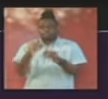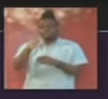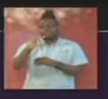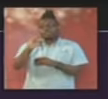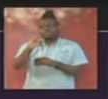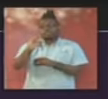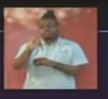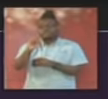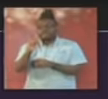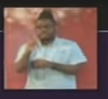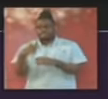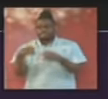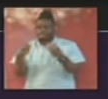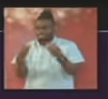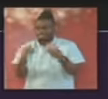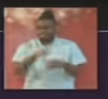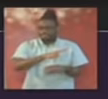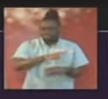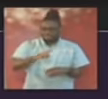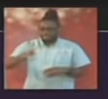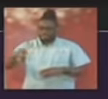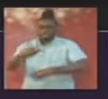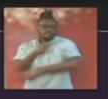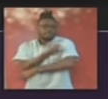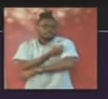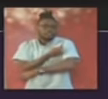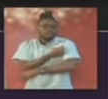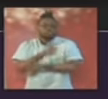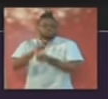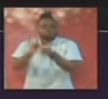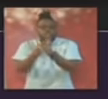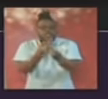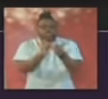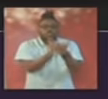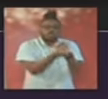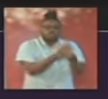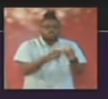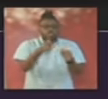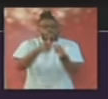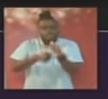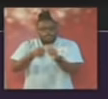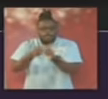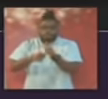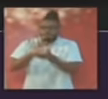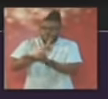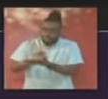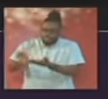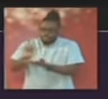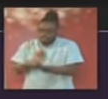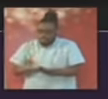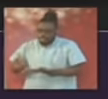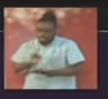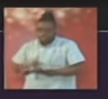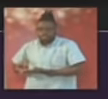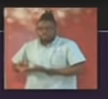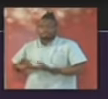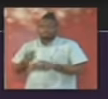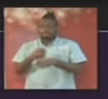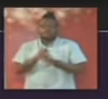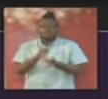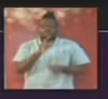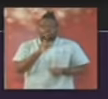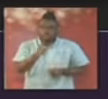vaccine candidates, and it's changing week by week. And finally, to deliver at least 2